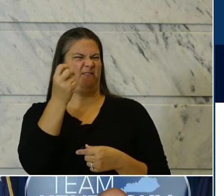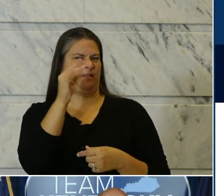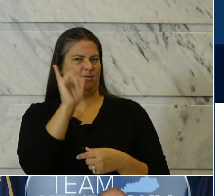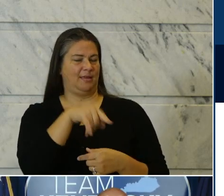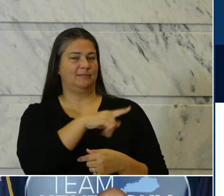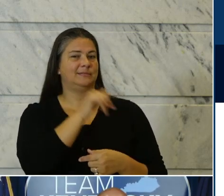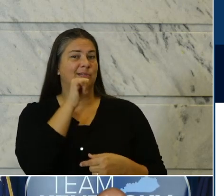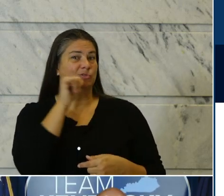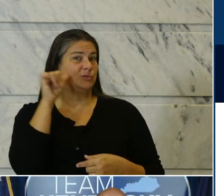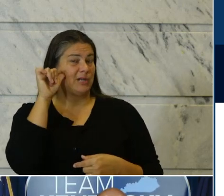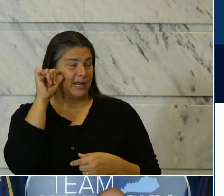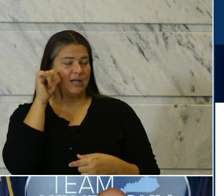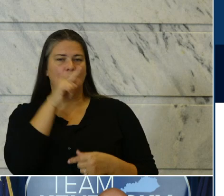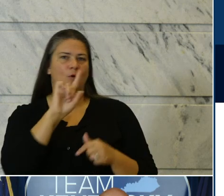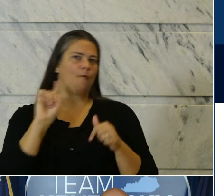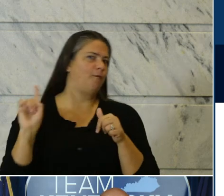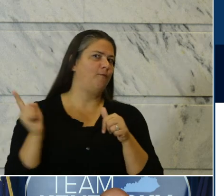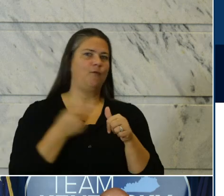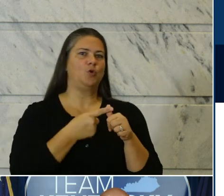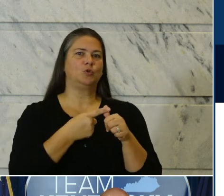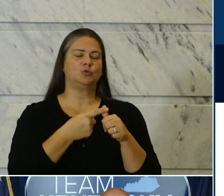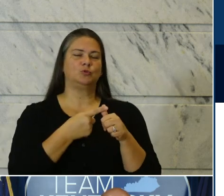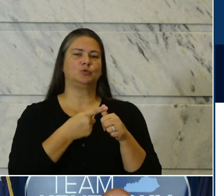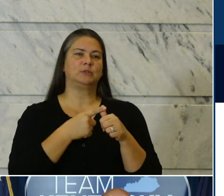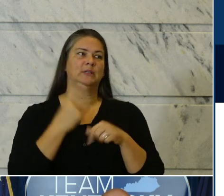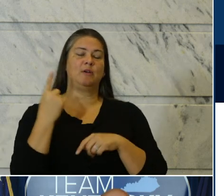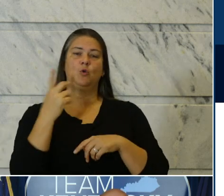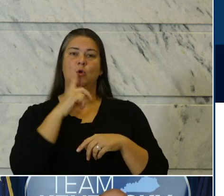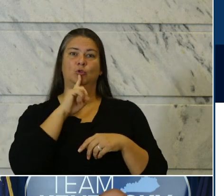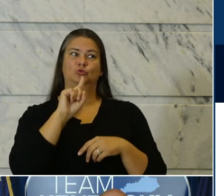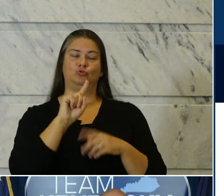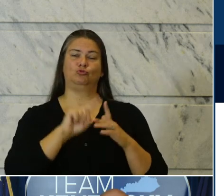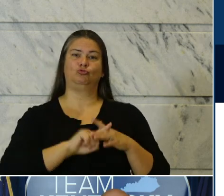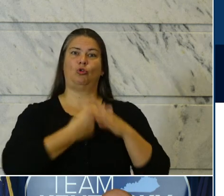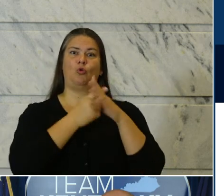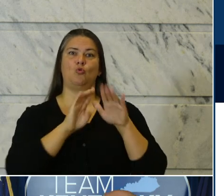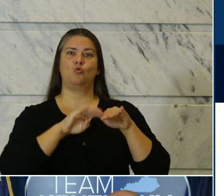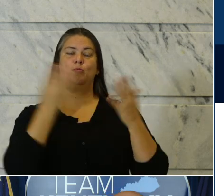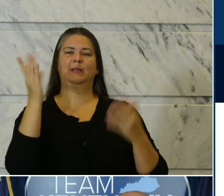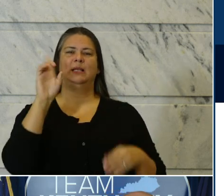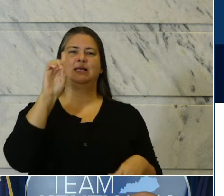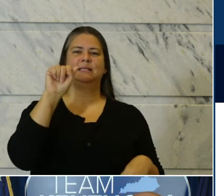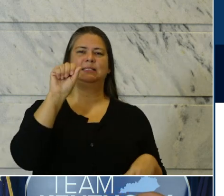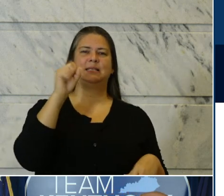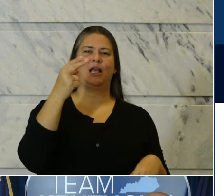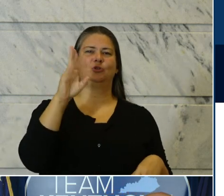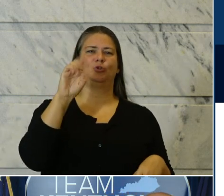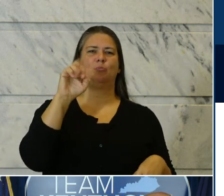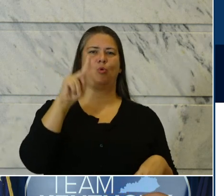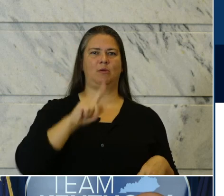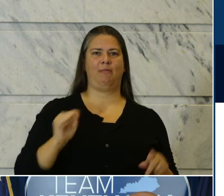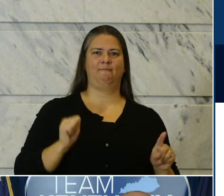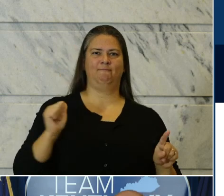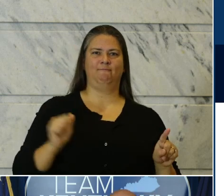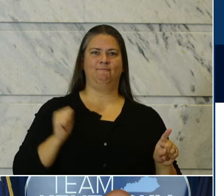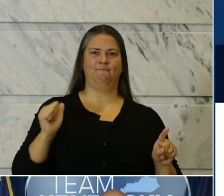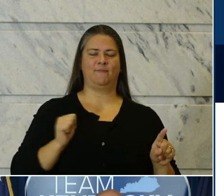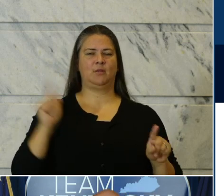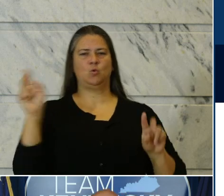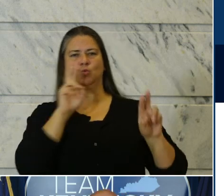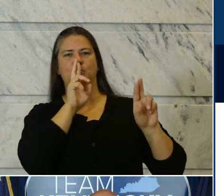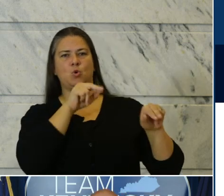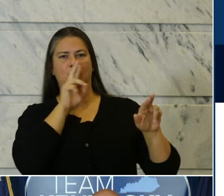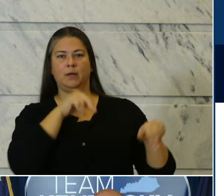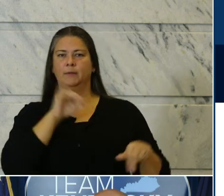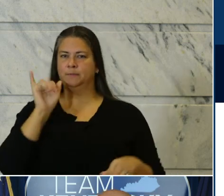the self-reported data from the schools went live as a public dashboard. So this was a screenshot that I took before I